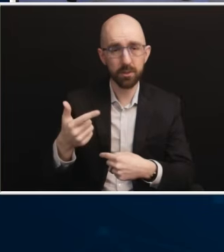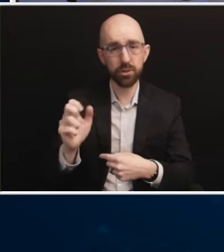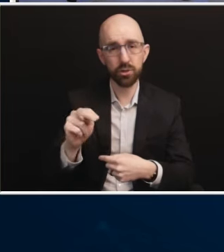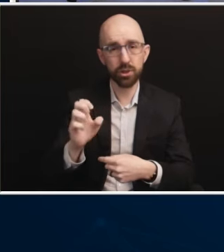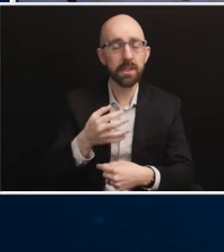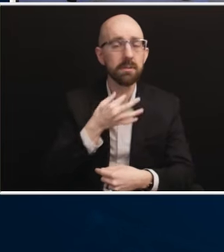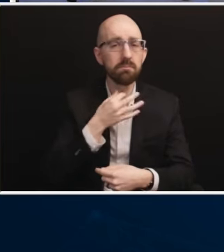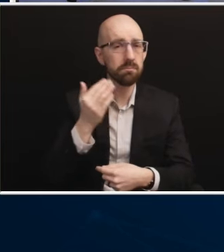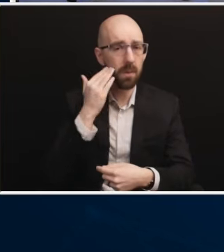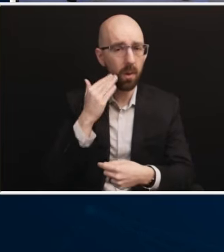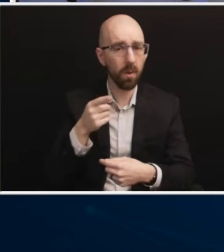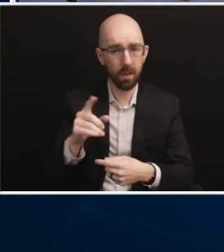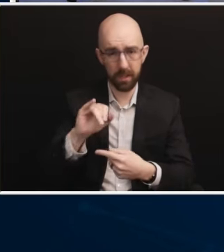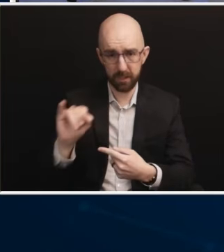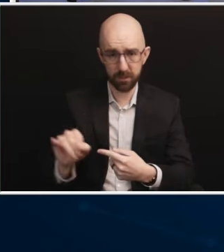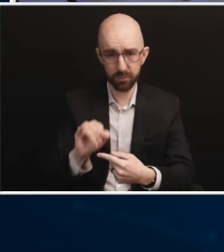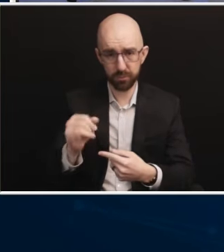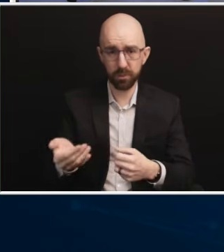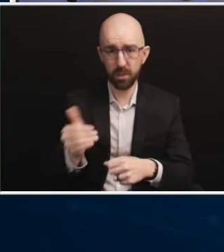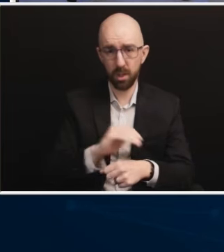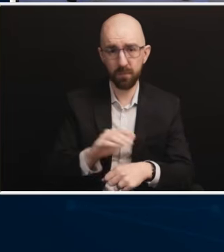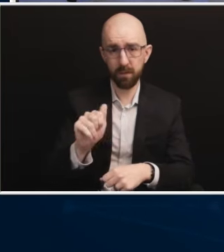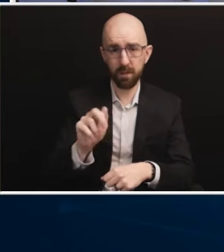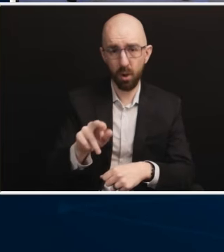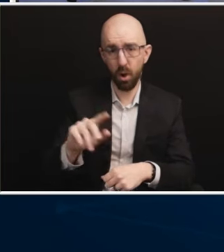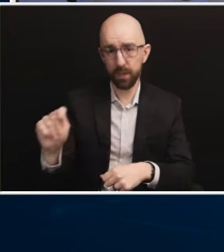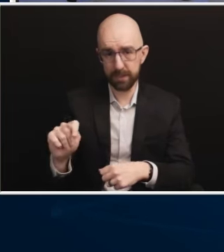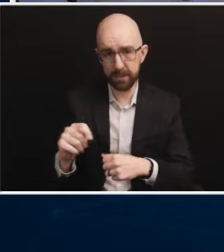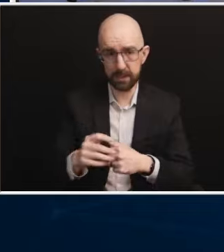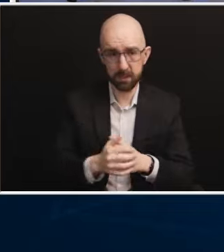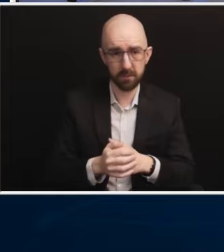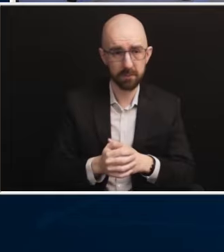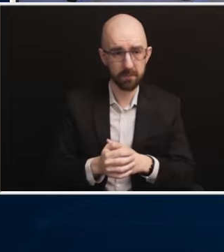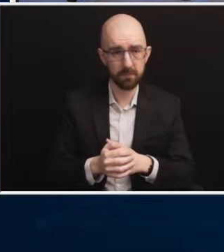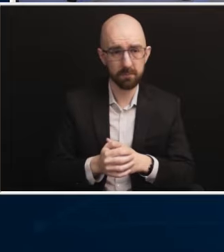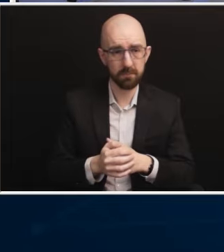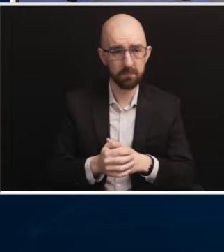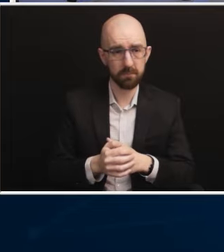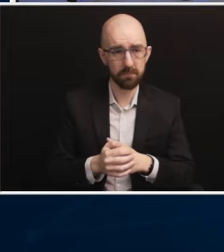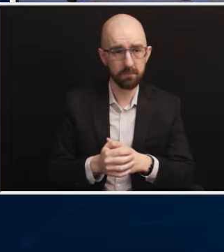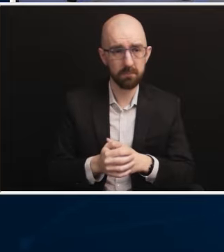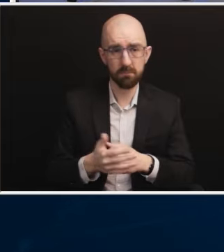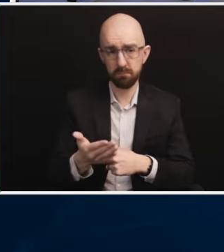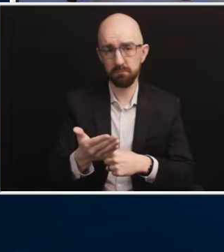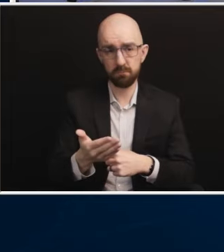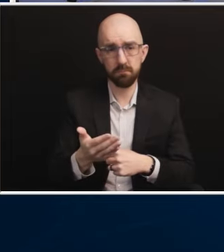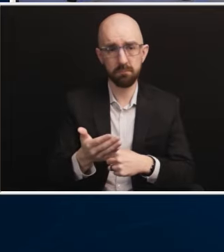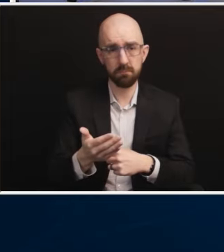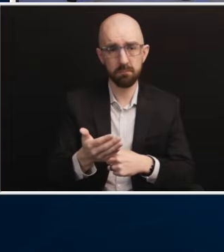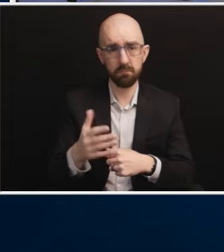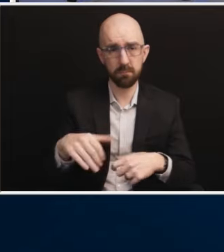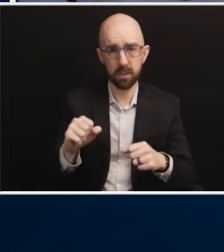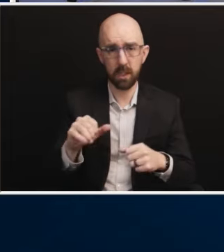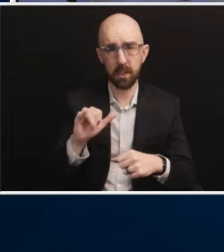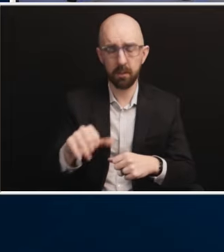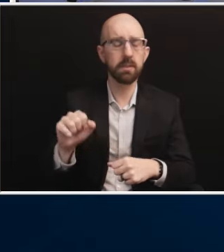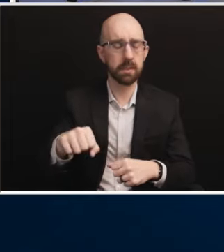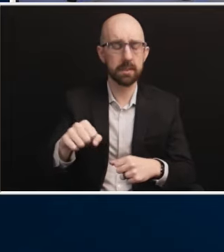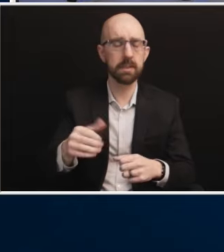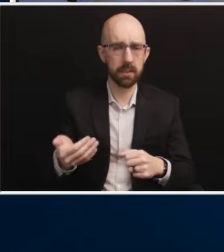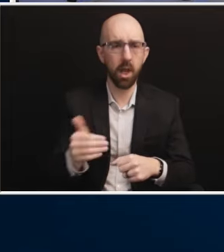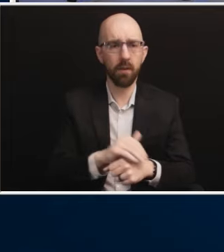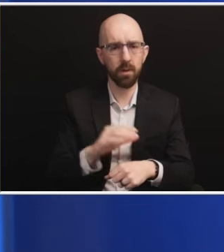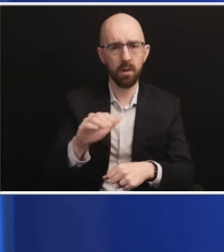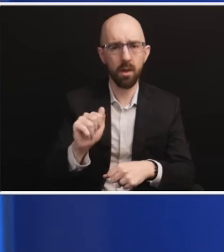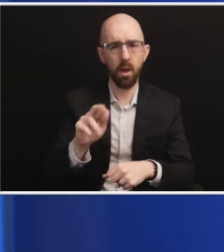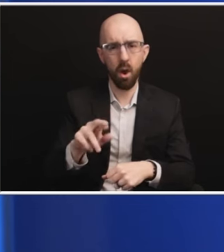does insurance cover CAR T? All right, you want to take that one, Dr. Wicker? It certainly does. CAR T, for many of